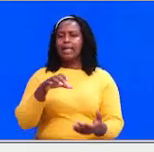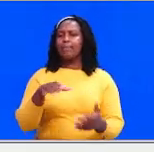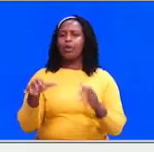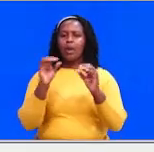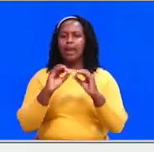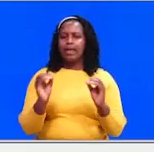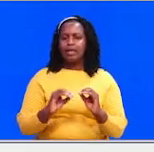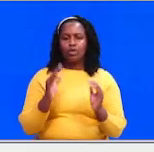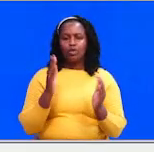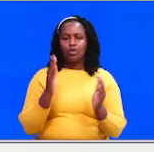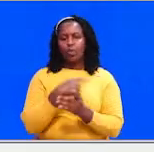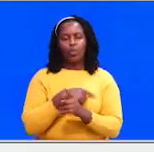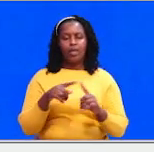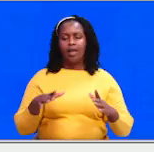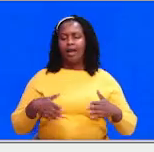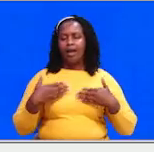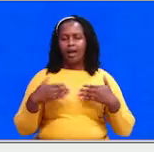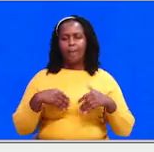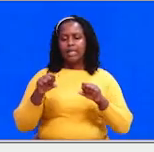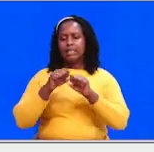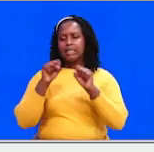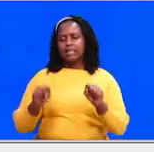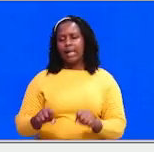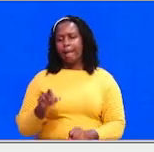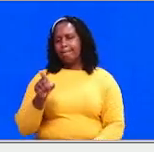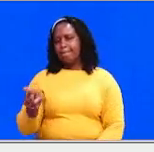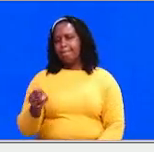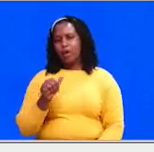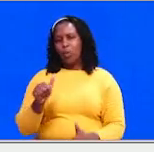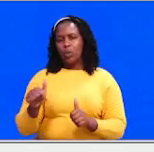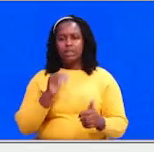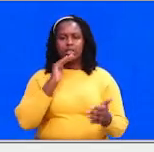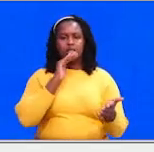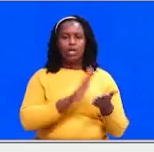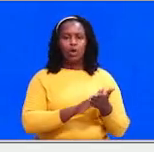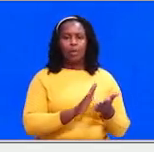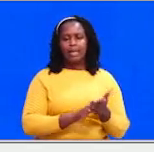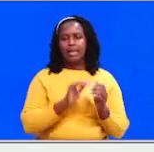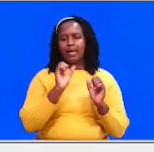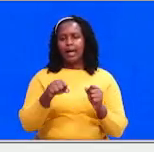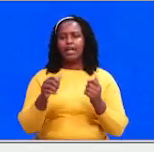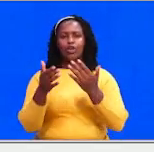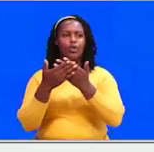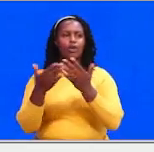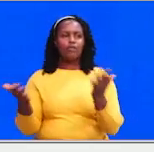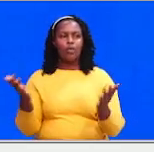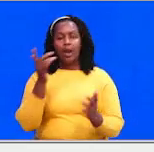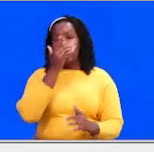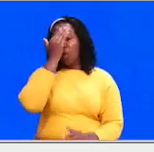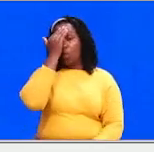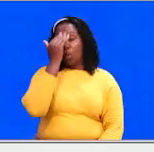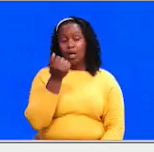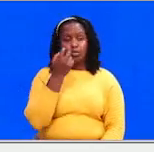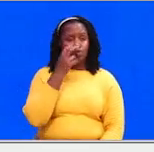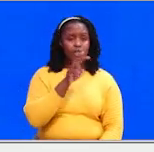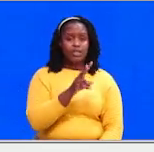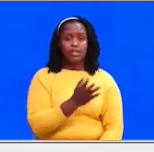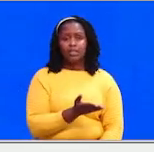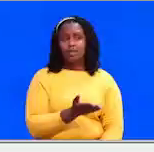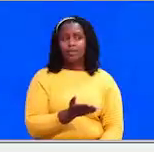happy. We are very happy to have such a system. It's a system that I recommend to everyone, everyone, because you can see